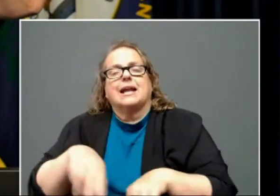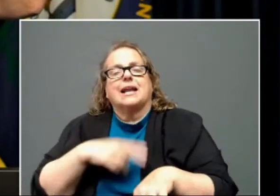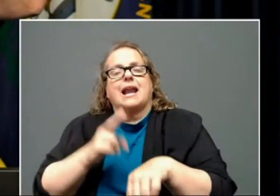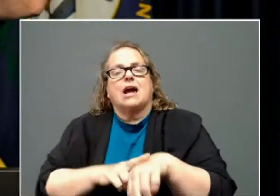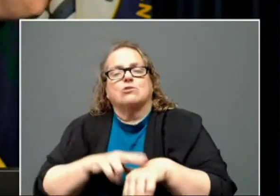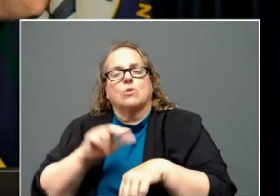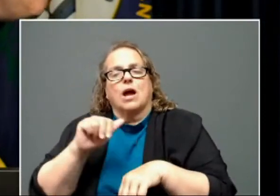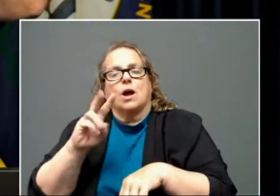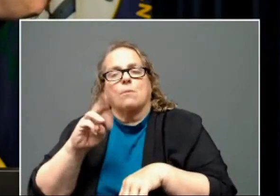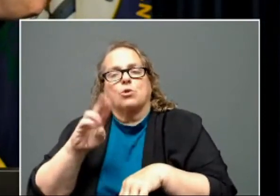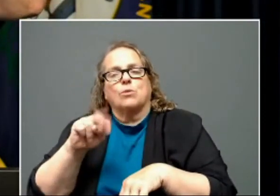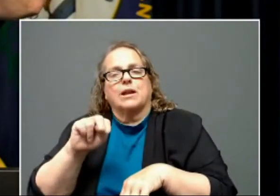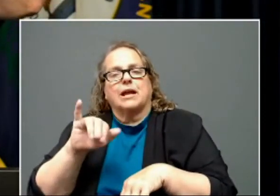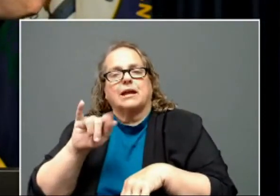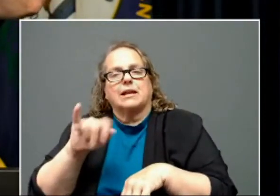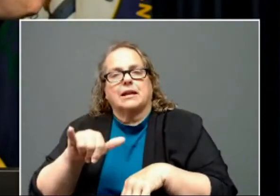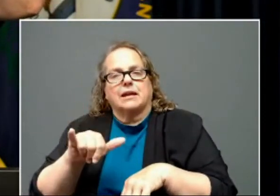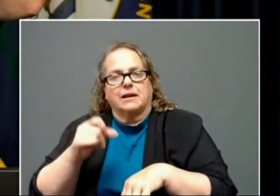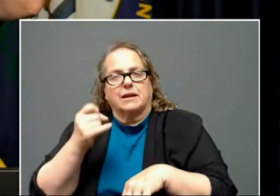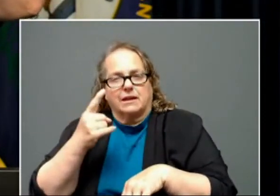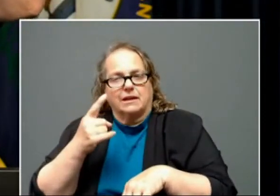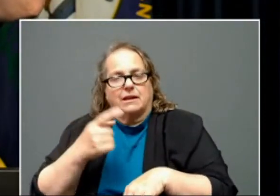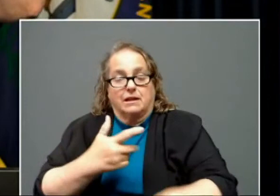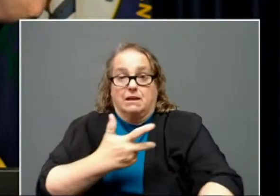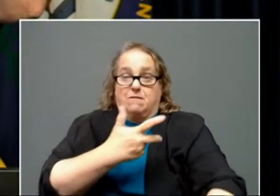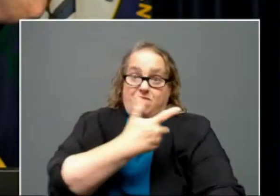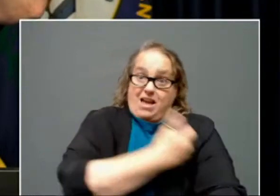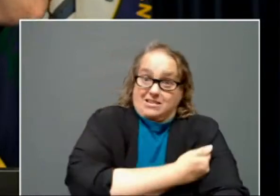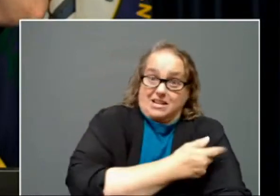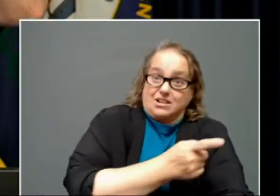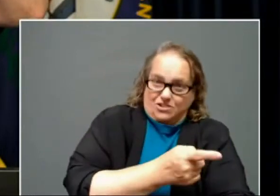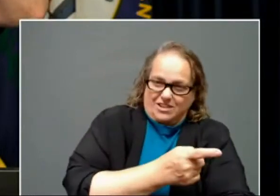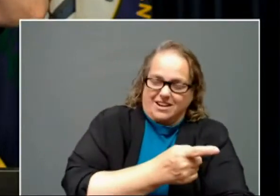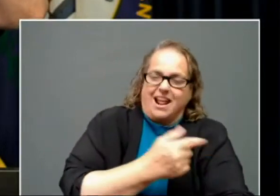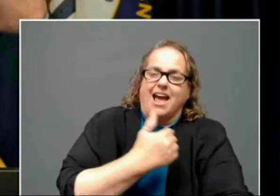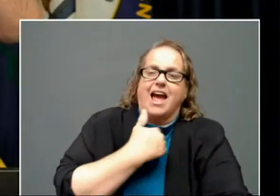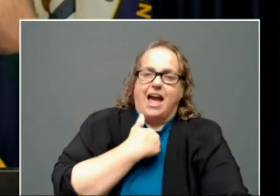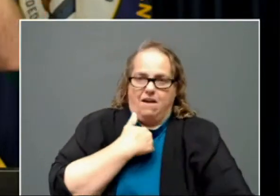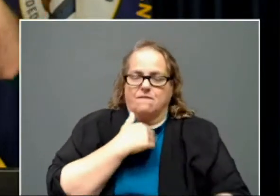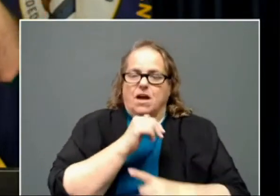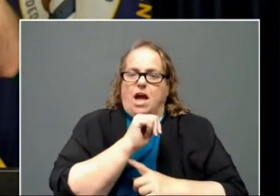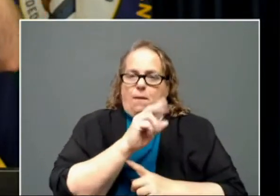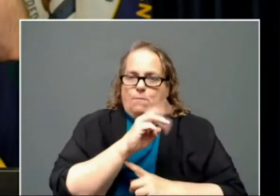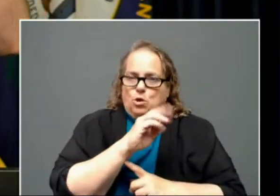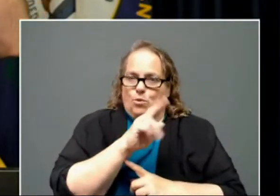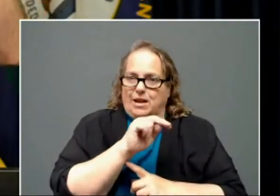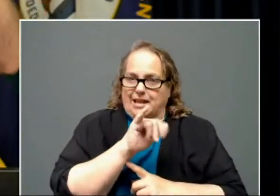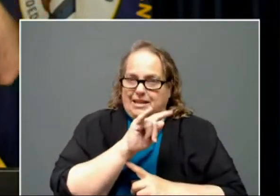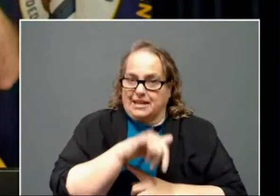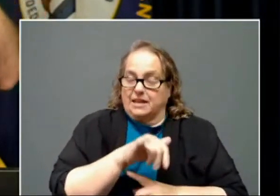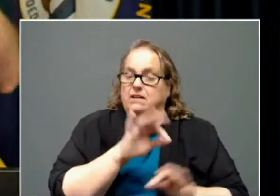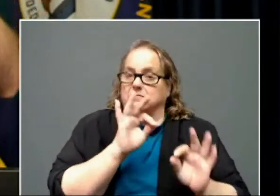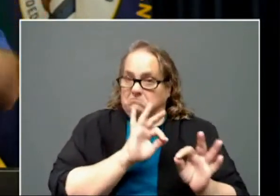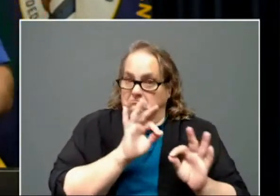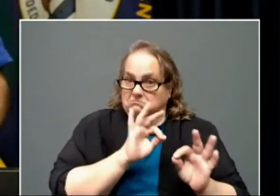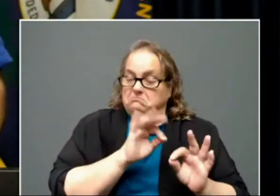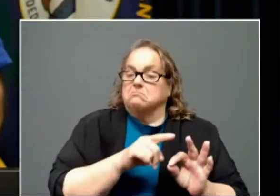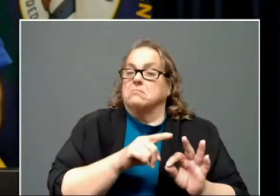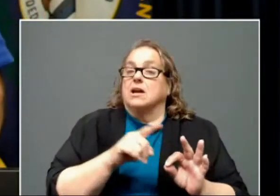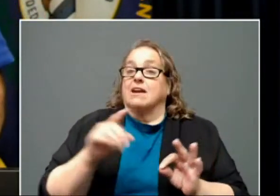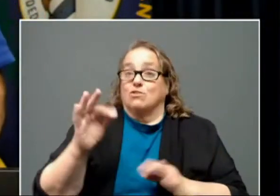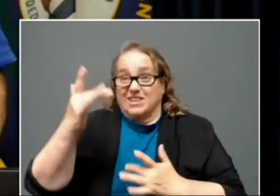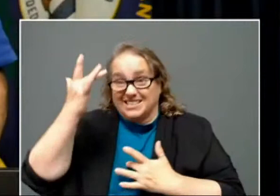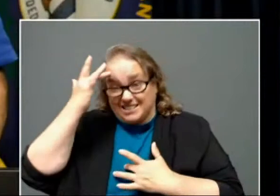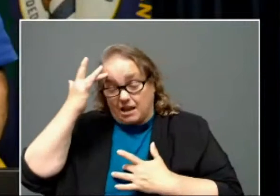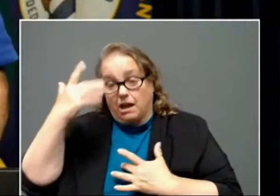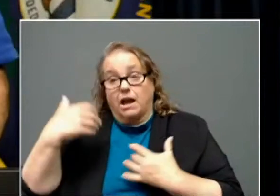and have immunity. And I would like for fewer to actually have to go through the virus to get there. What we're trying to make sure is that more of us